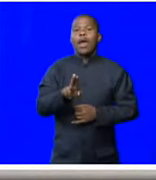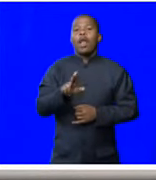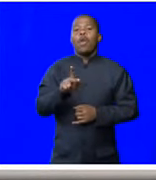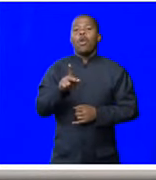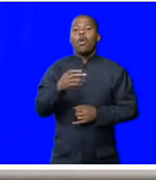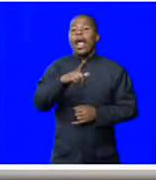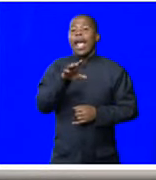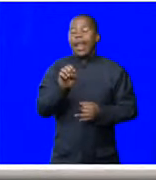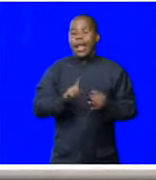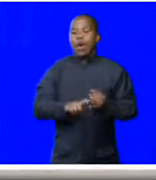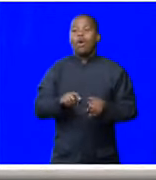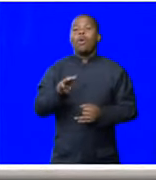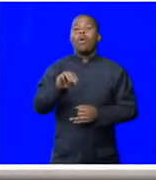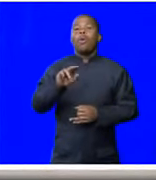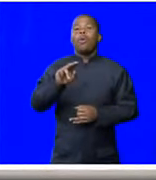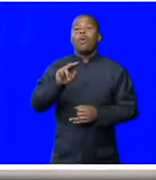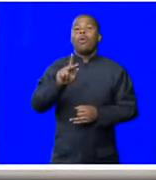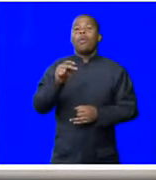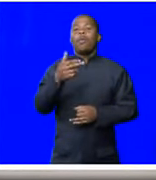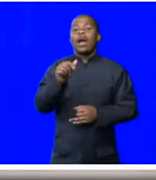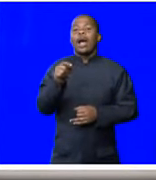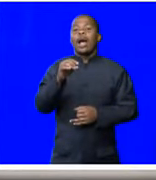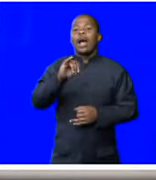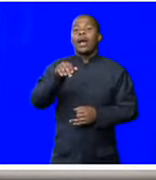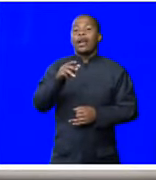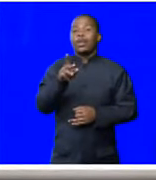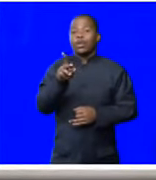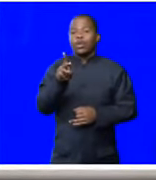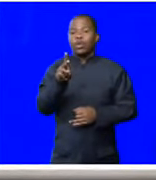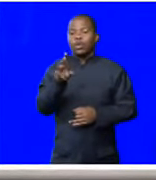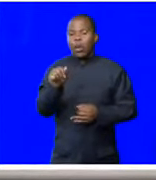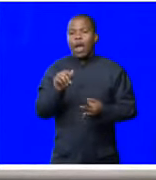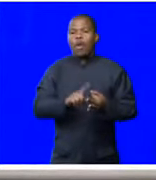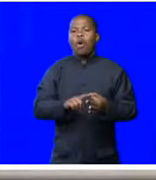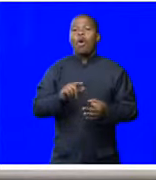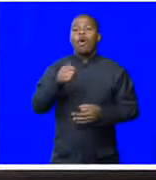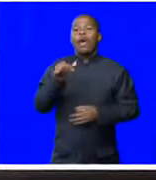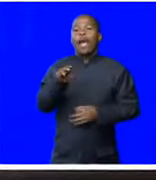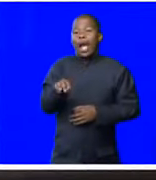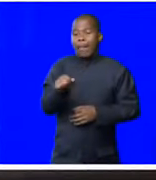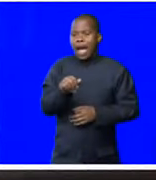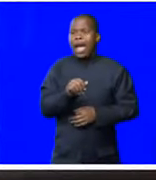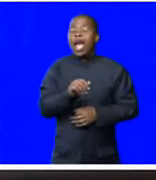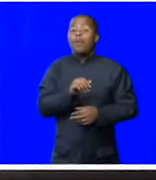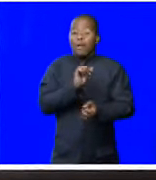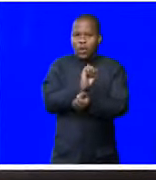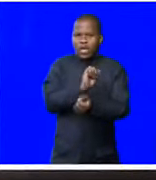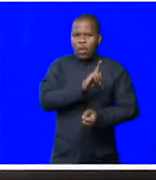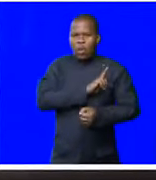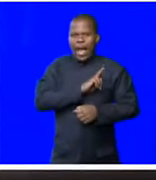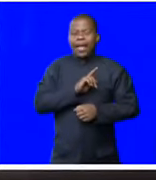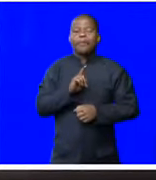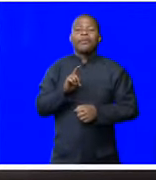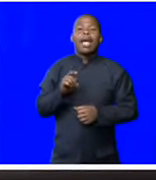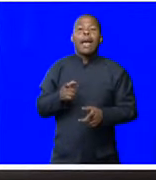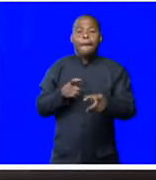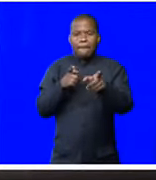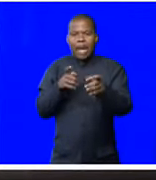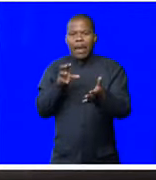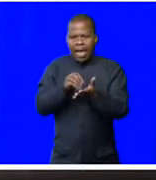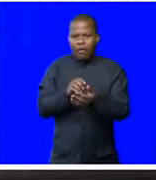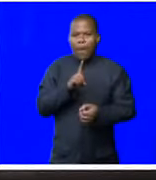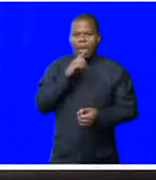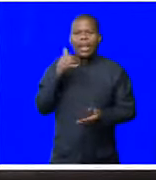Mkatshwa, as well as Albert Mduduzi Gama. They face counts of murder, rape, found in possession of illegal firearm, as well